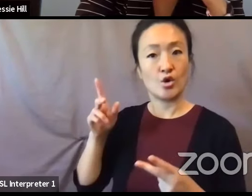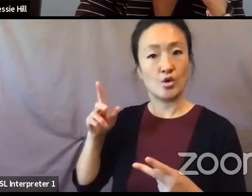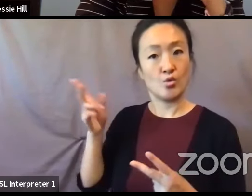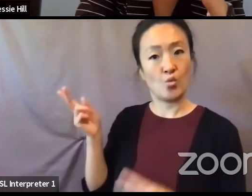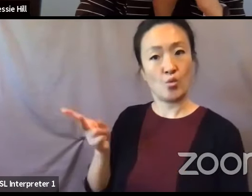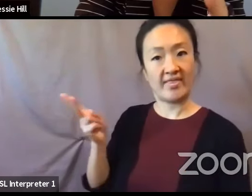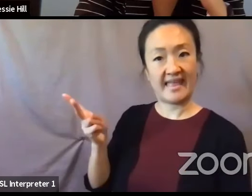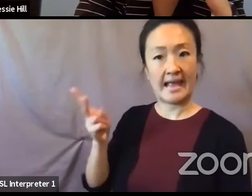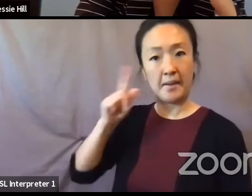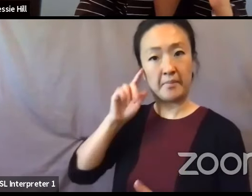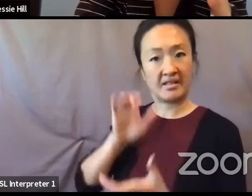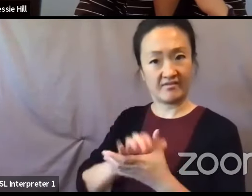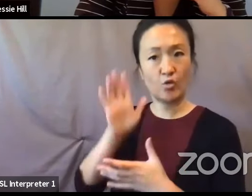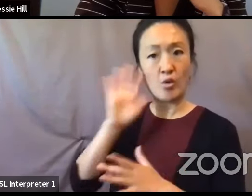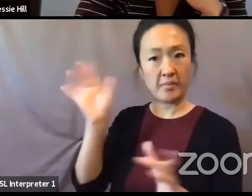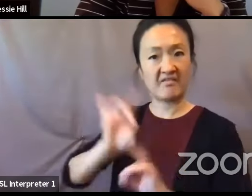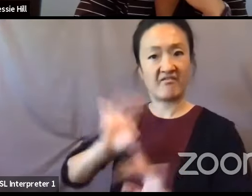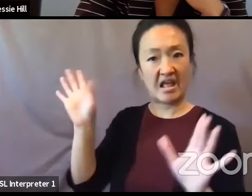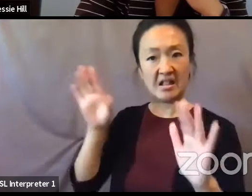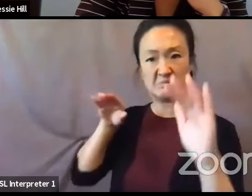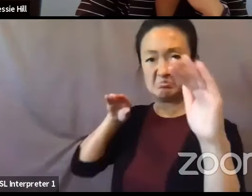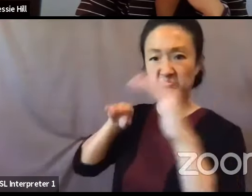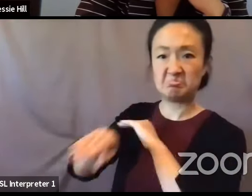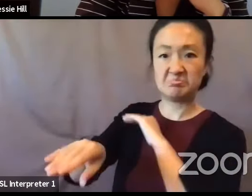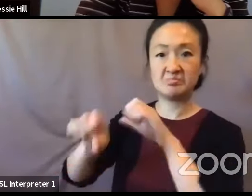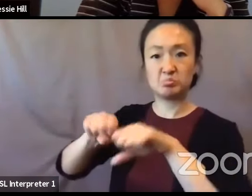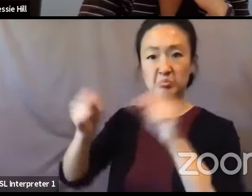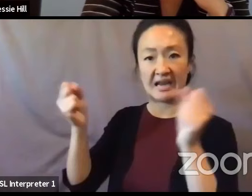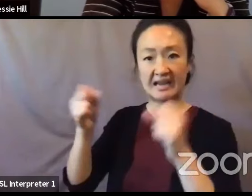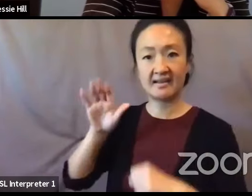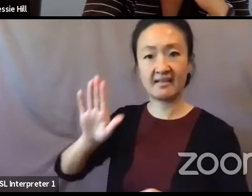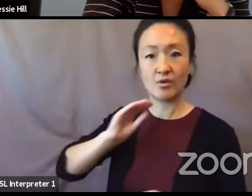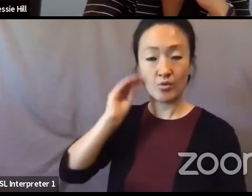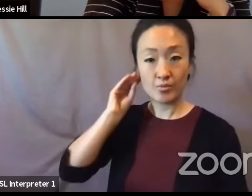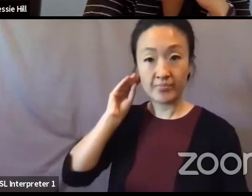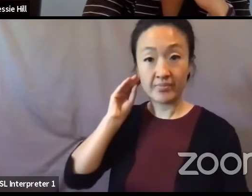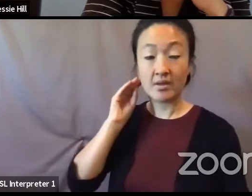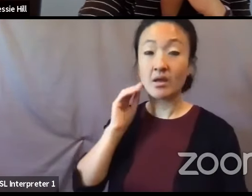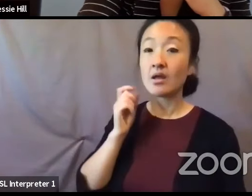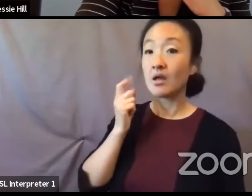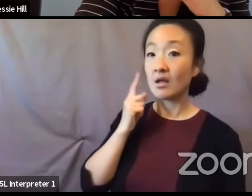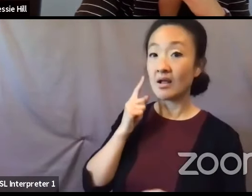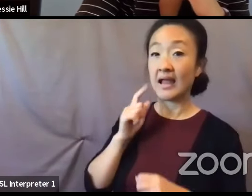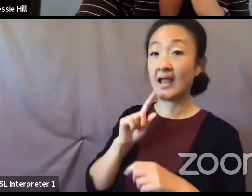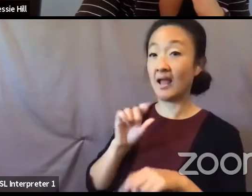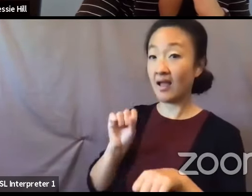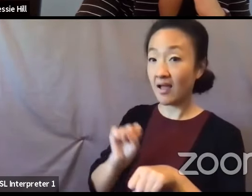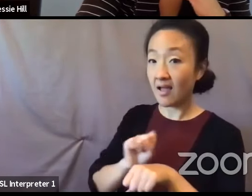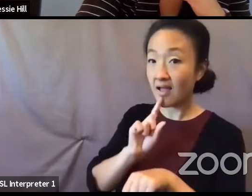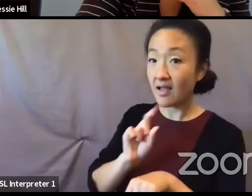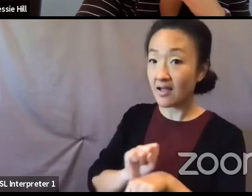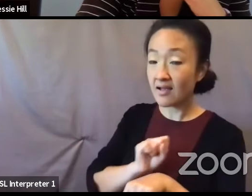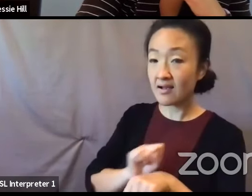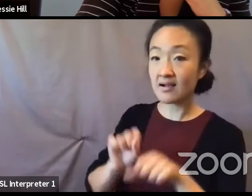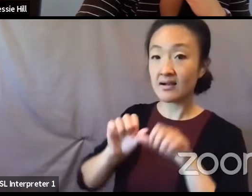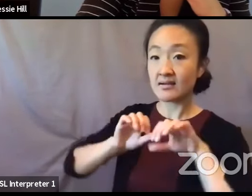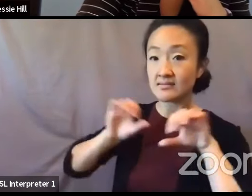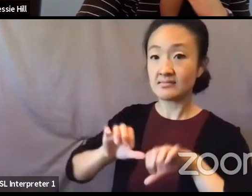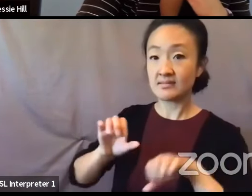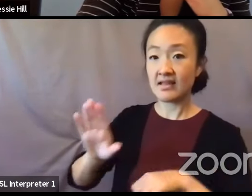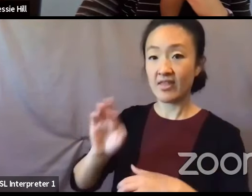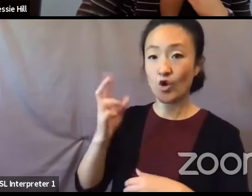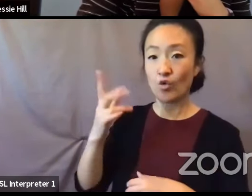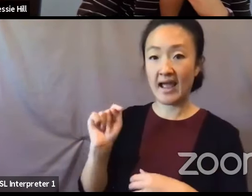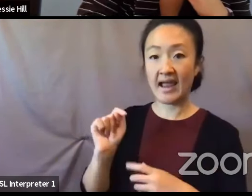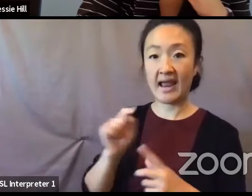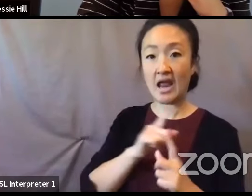violent incursion into their home. And yet the exercise of that right is then what is pointed to by the